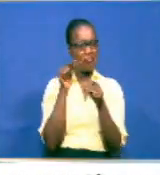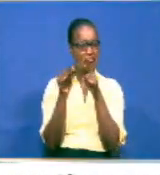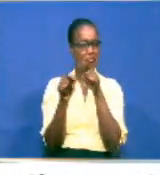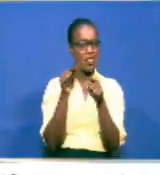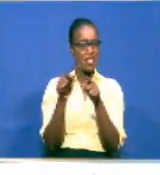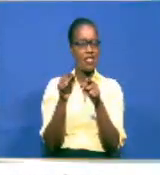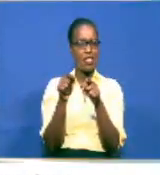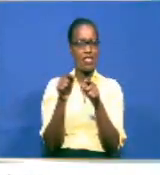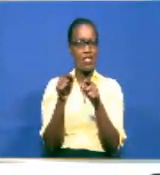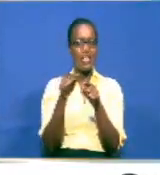not factored all the needs of special needs